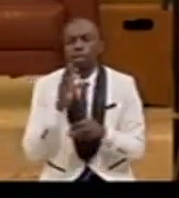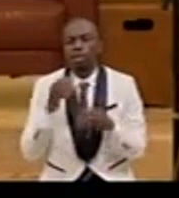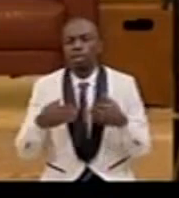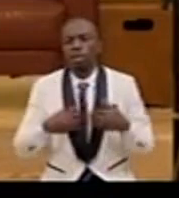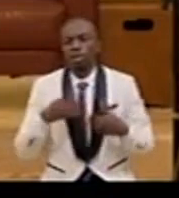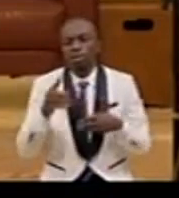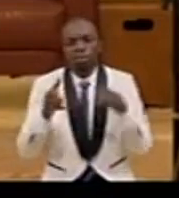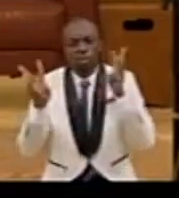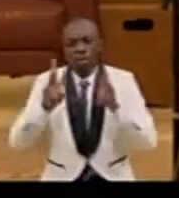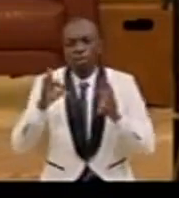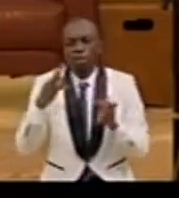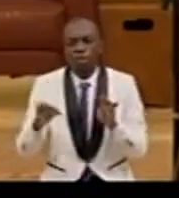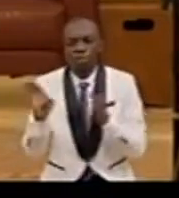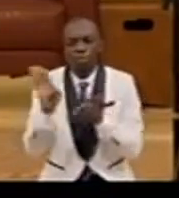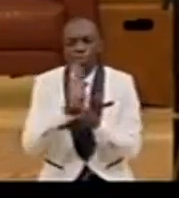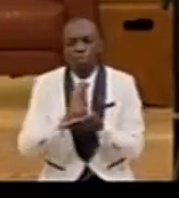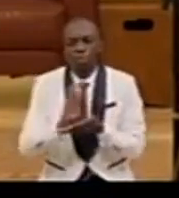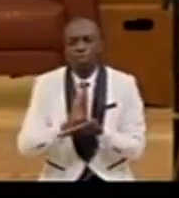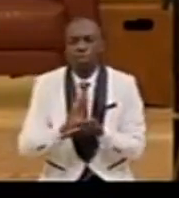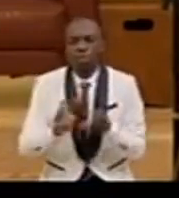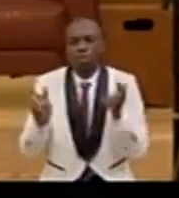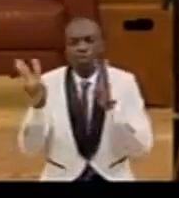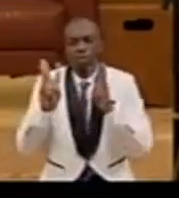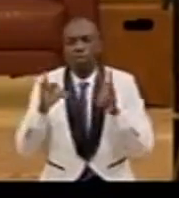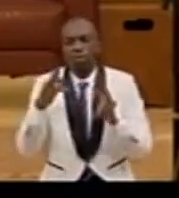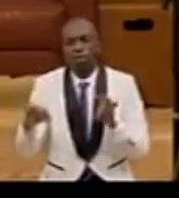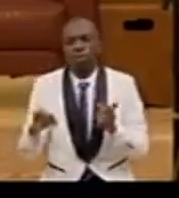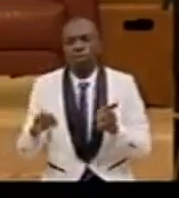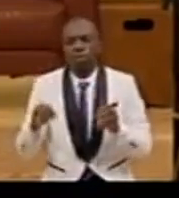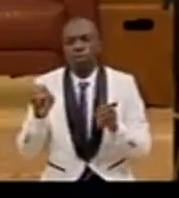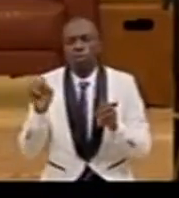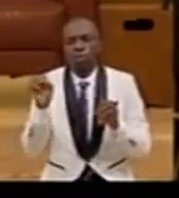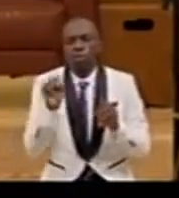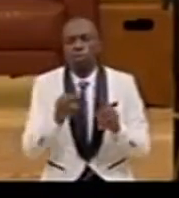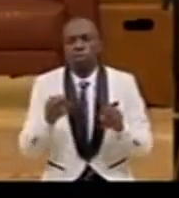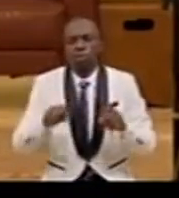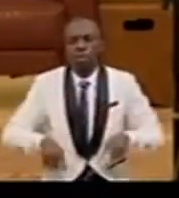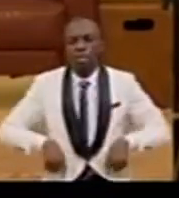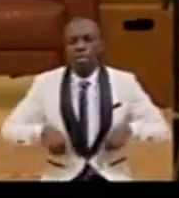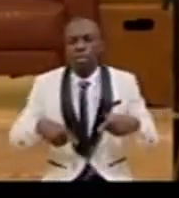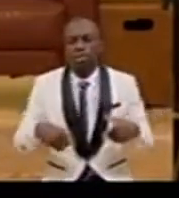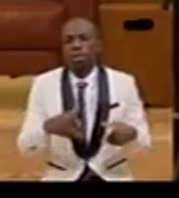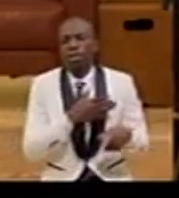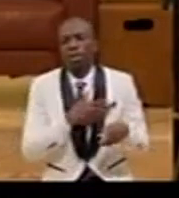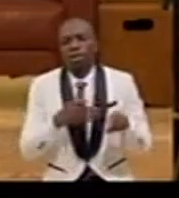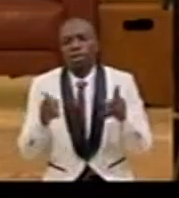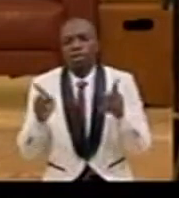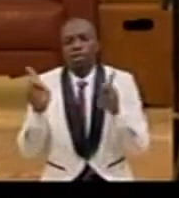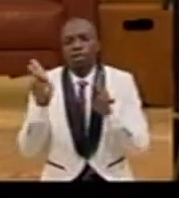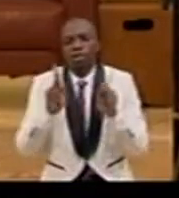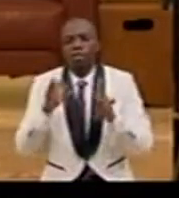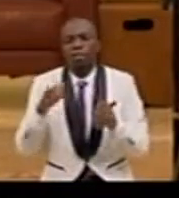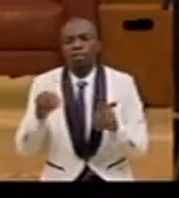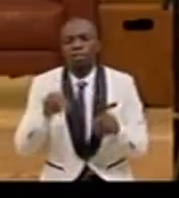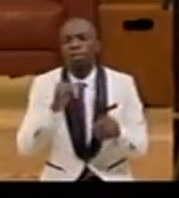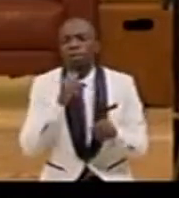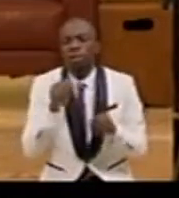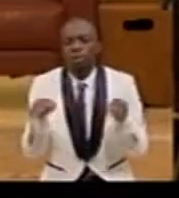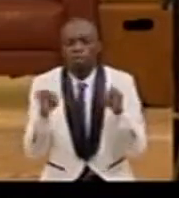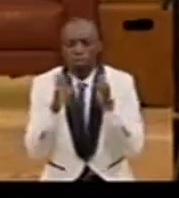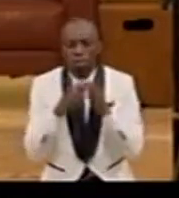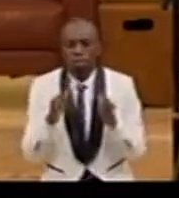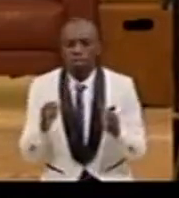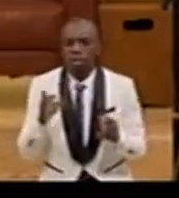of social life, or cares of hopes unmet? Are you by remorse or sense of